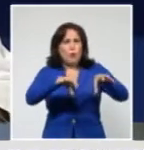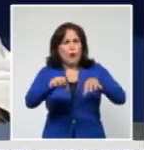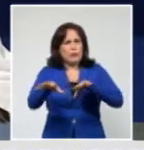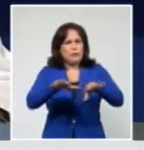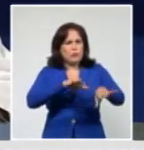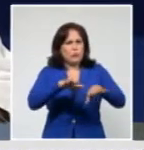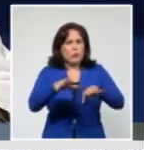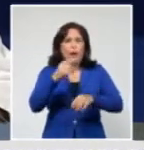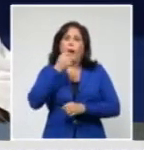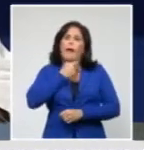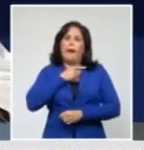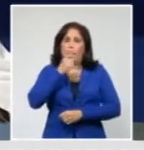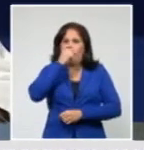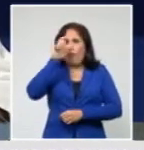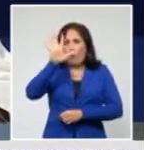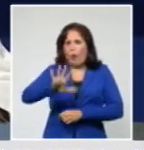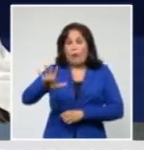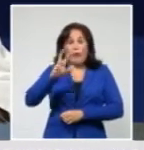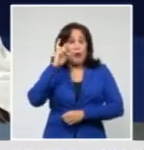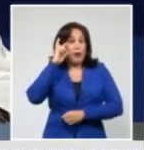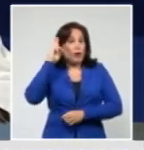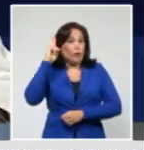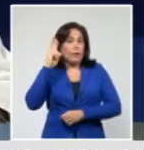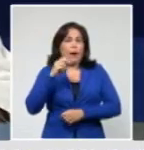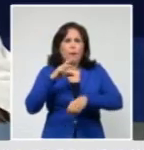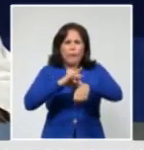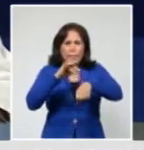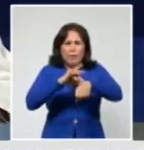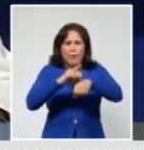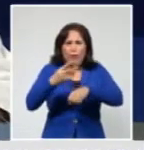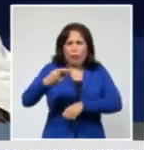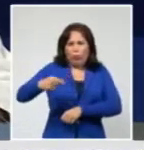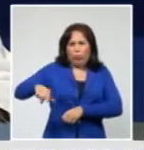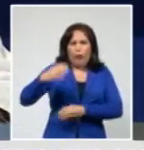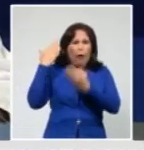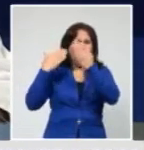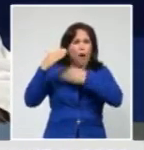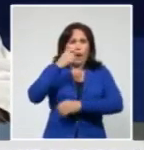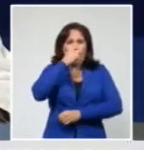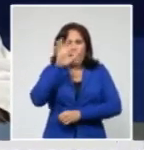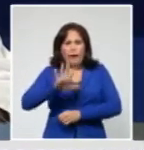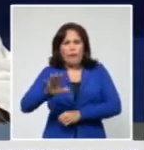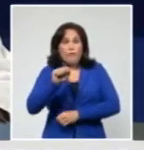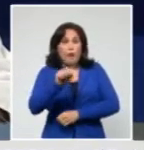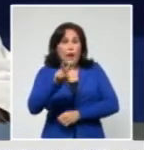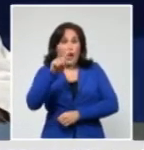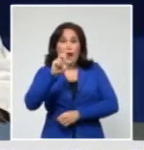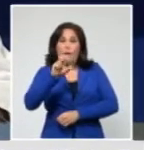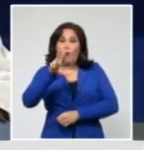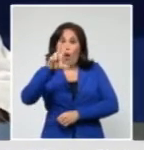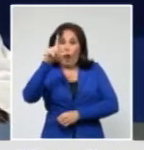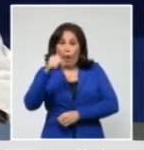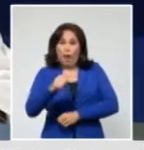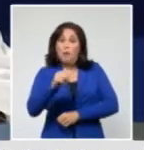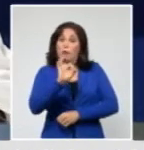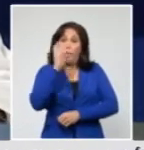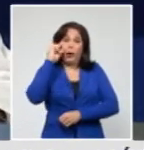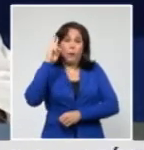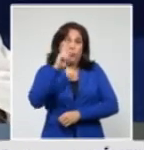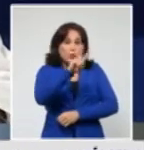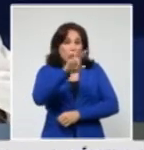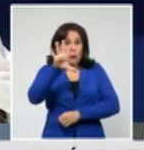over 250 Cuban collaborators were working to control the outbreak of this highly contagious and